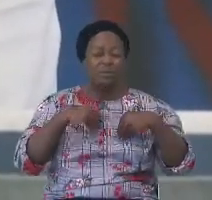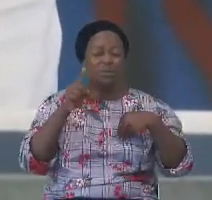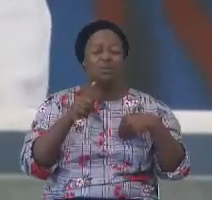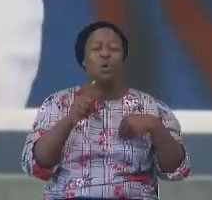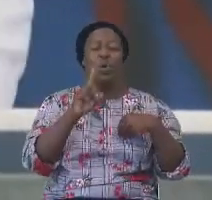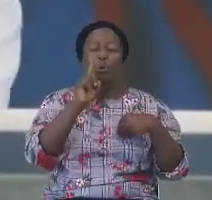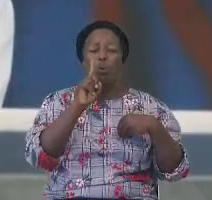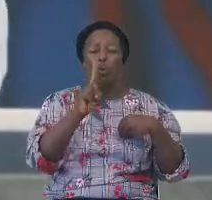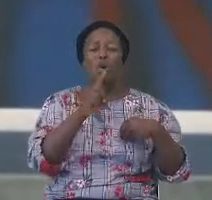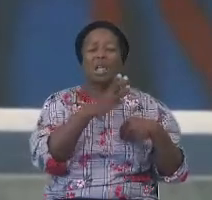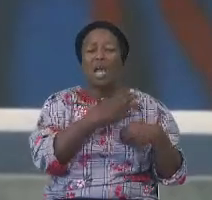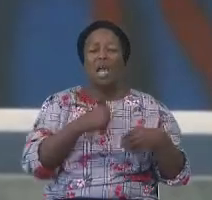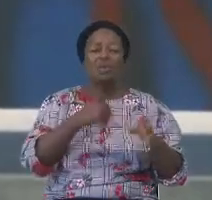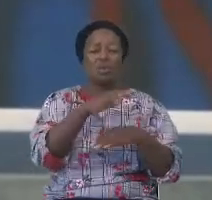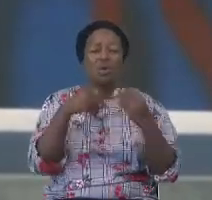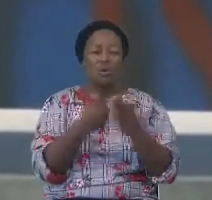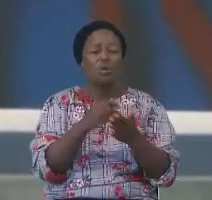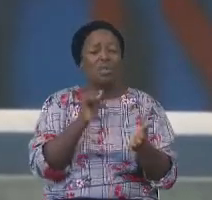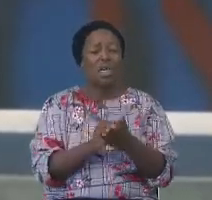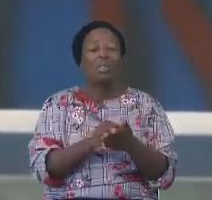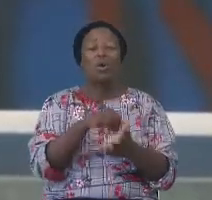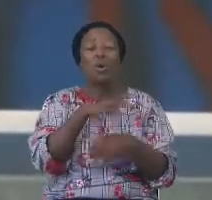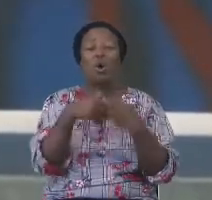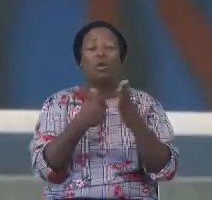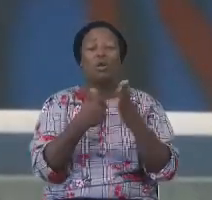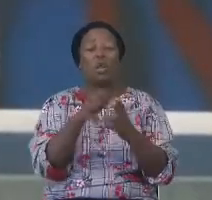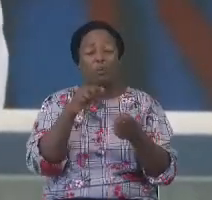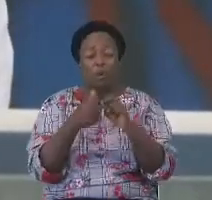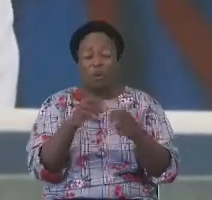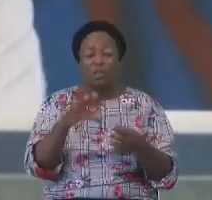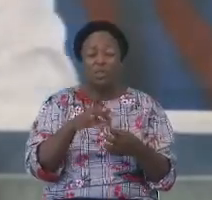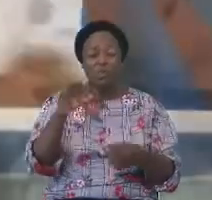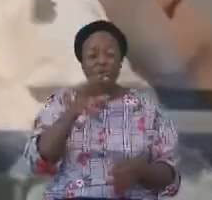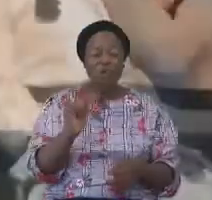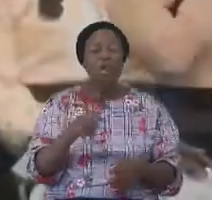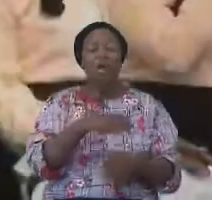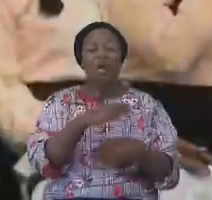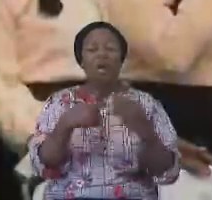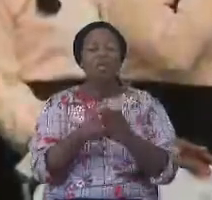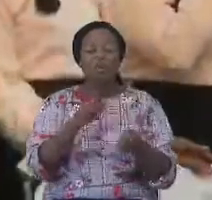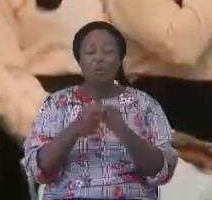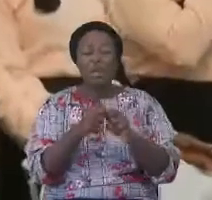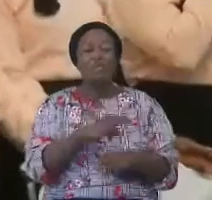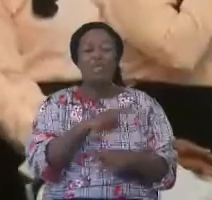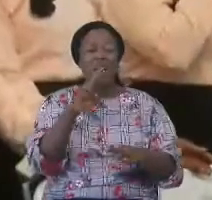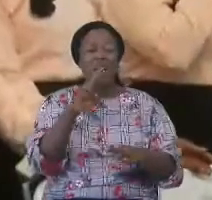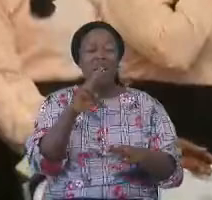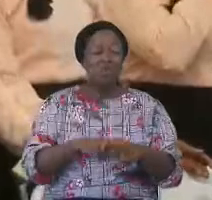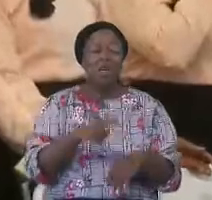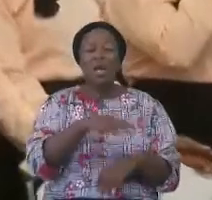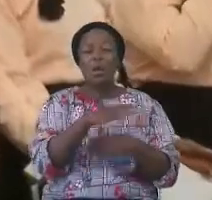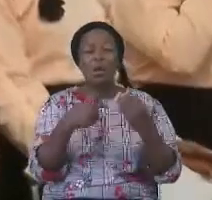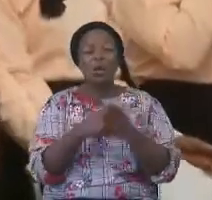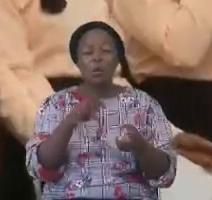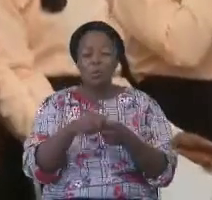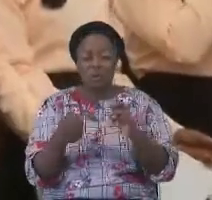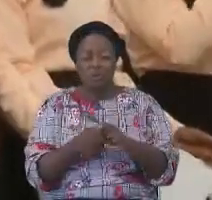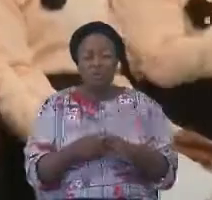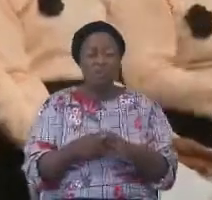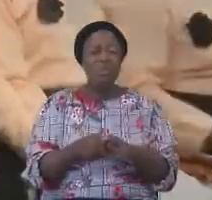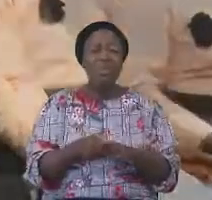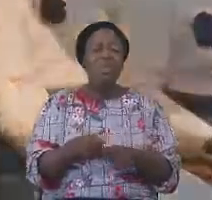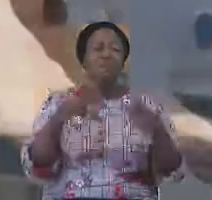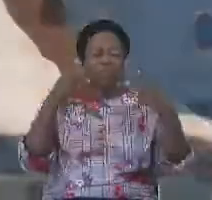glory lord we accept your one and all that all the problems spiritual or problems